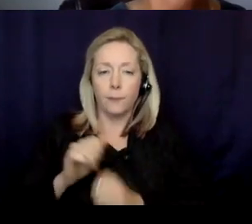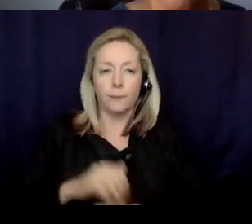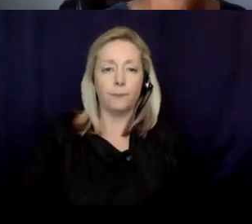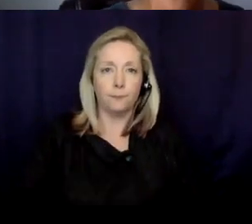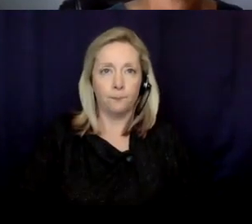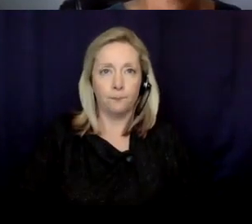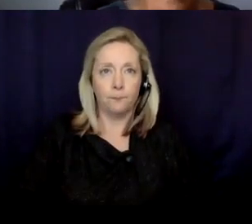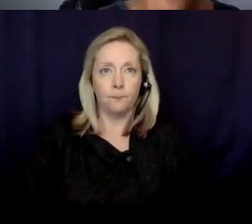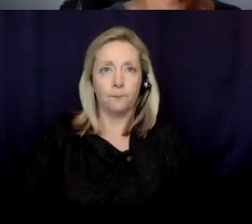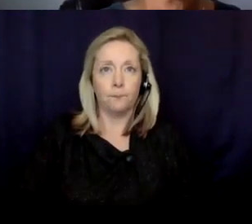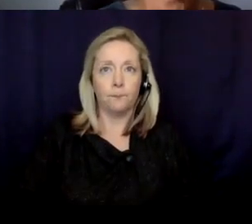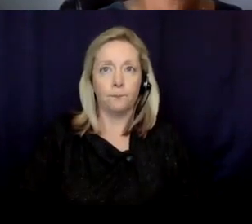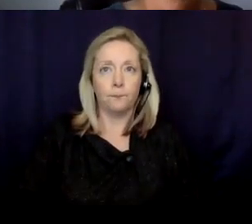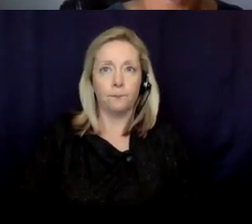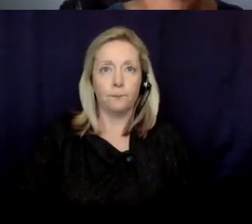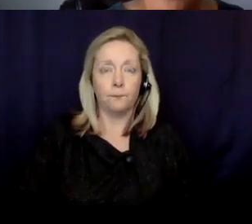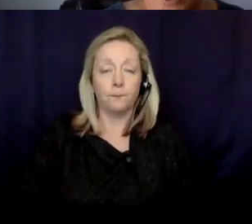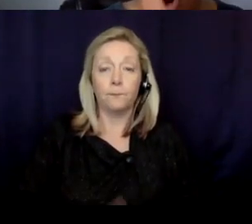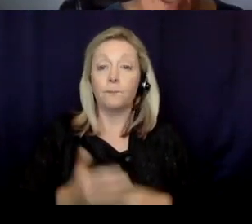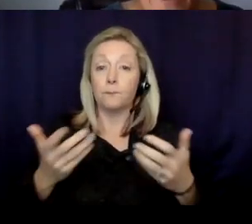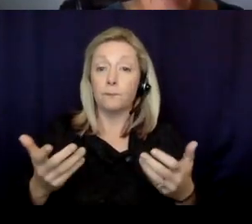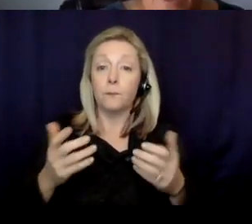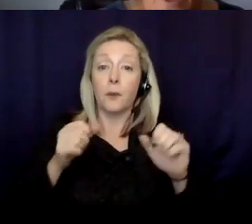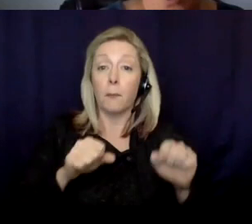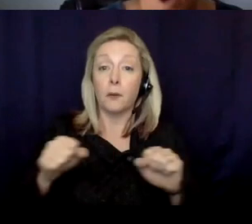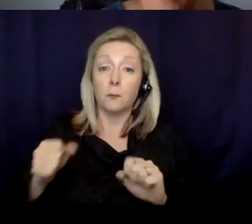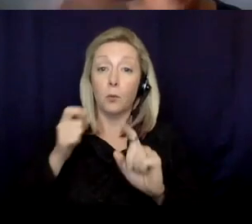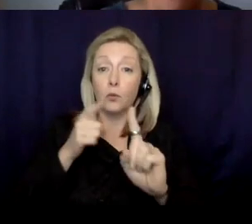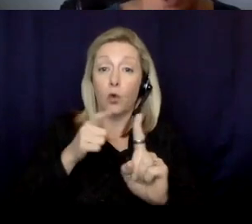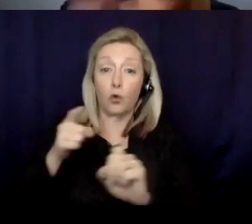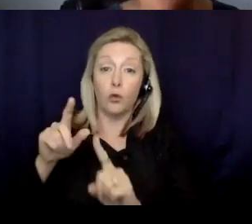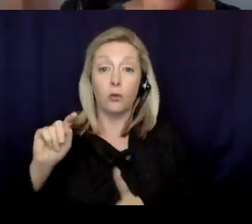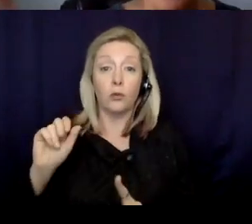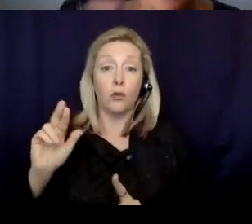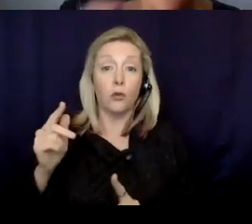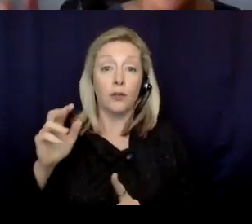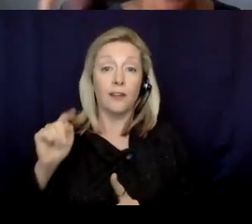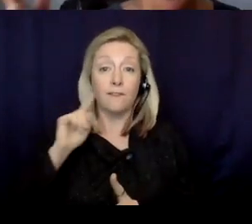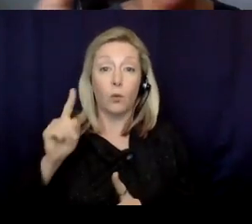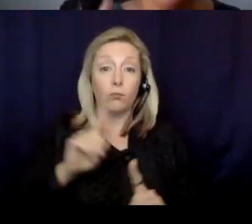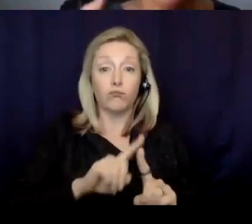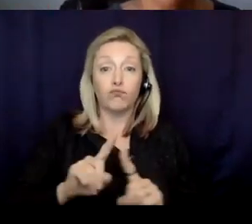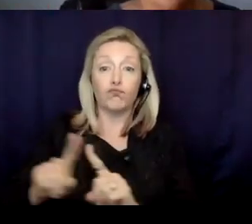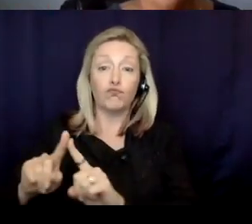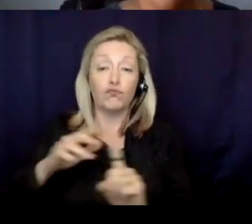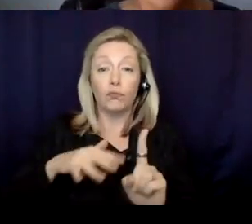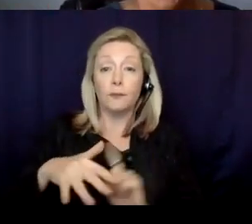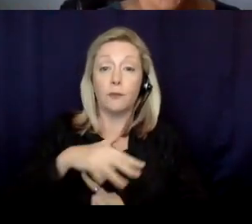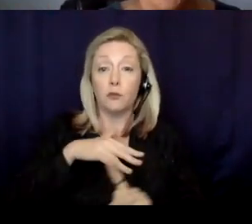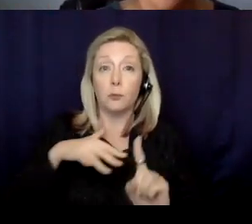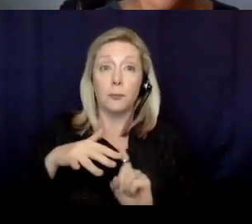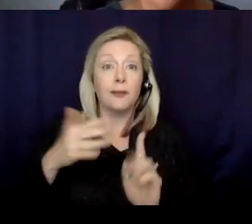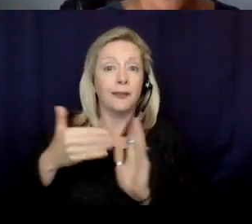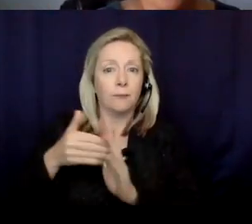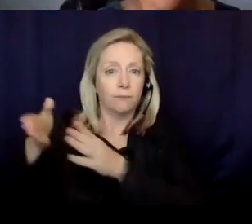Okay. So possible targets across the environment's intents. And this is the